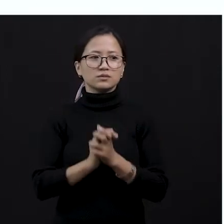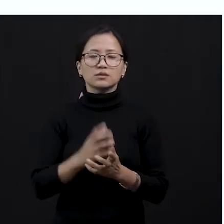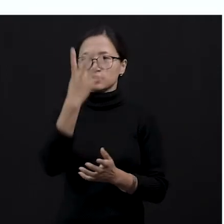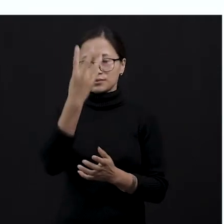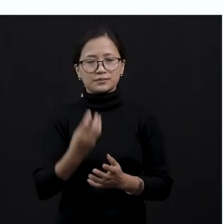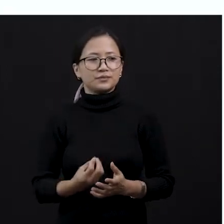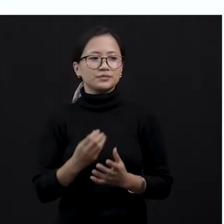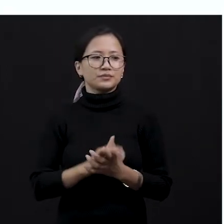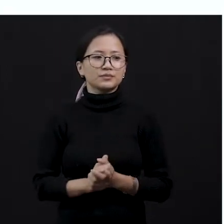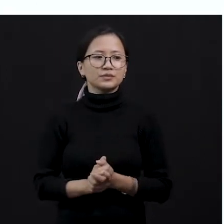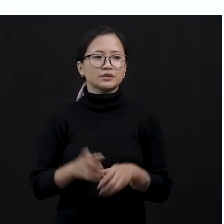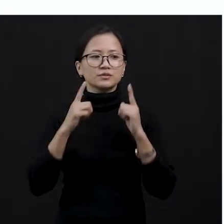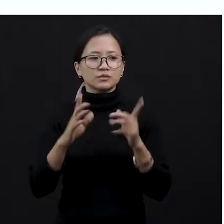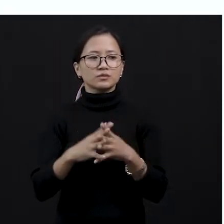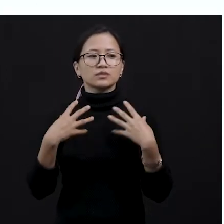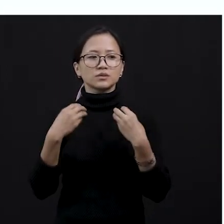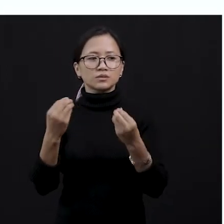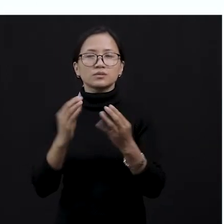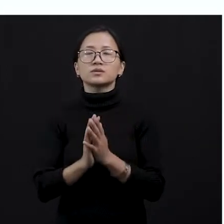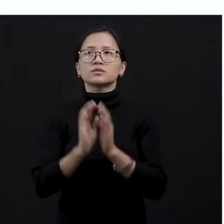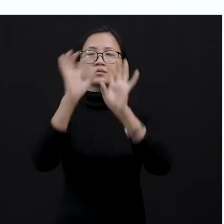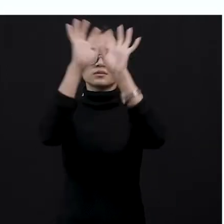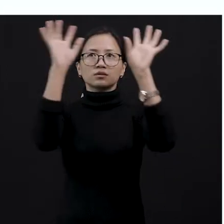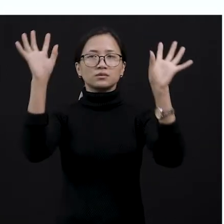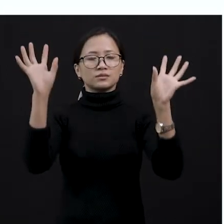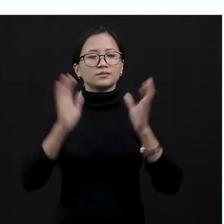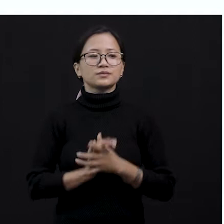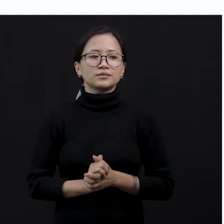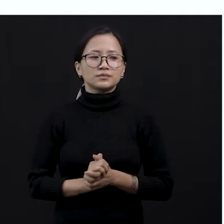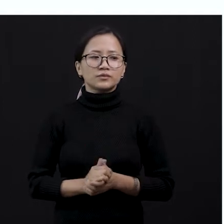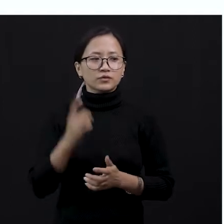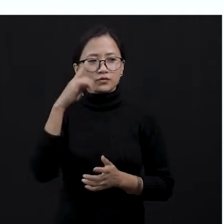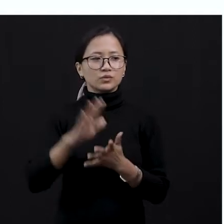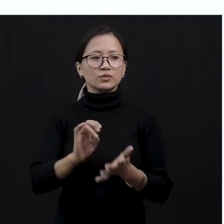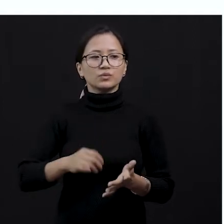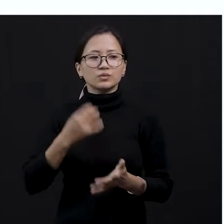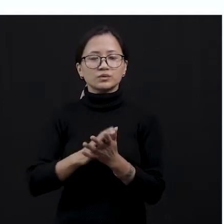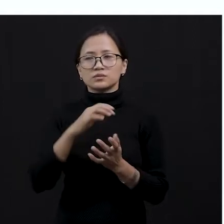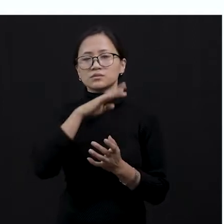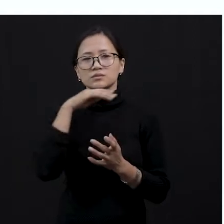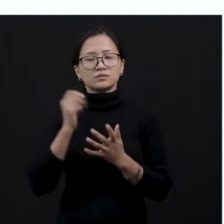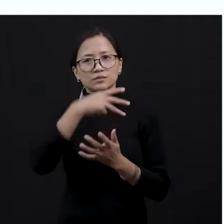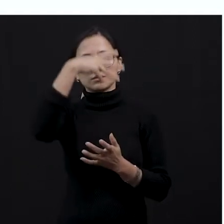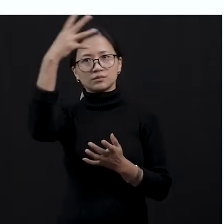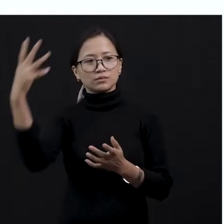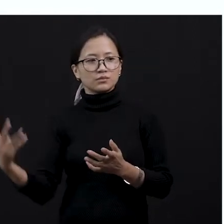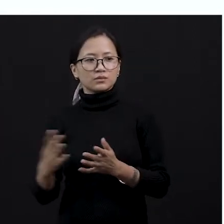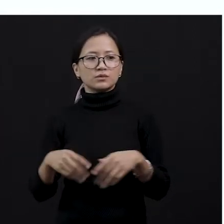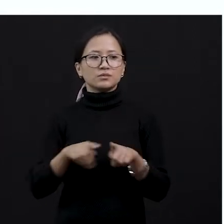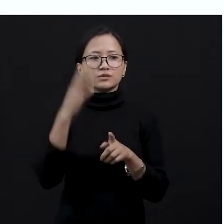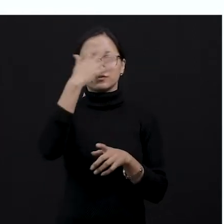at night. But I want to be the sky, for I wish the